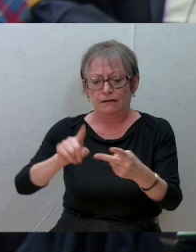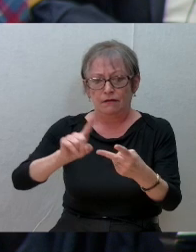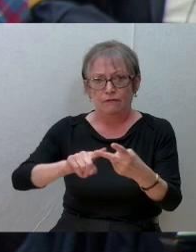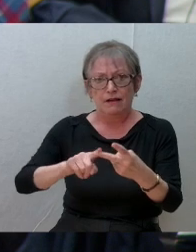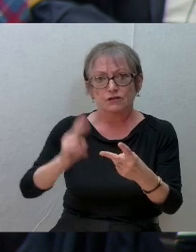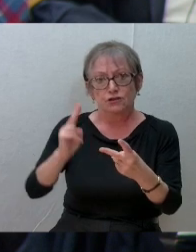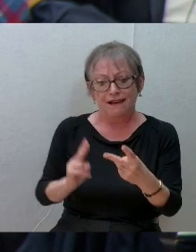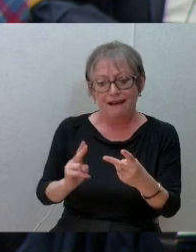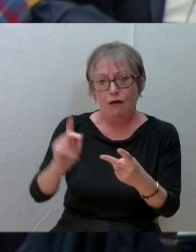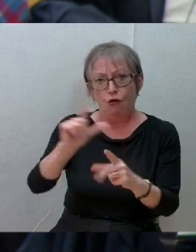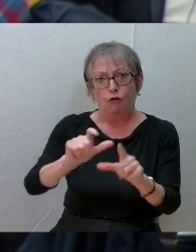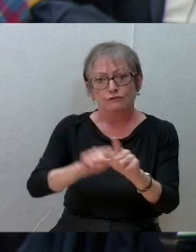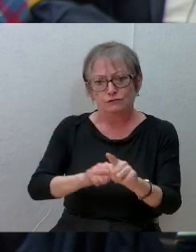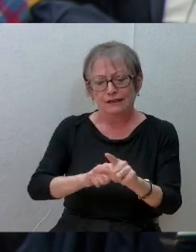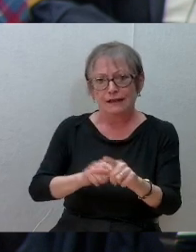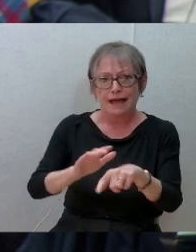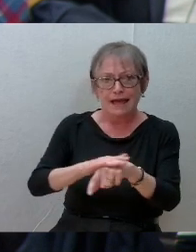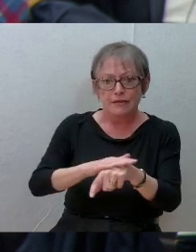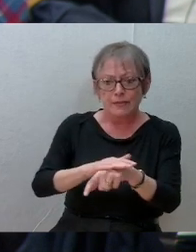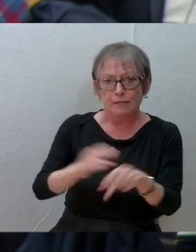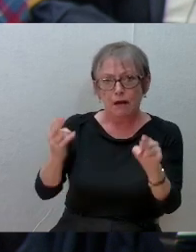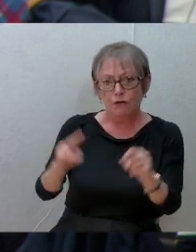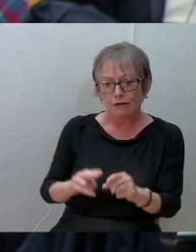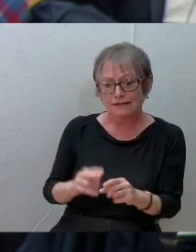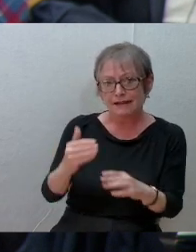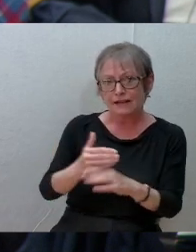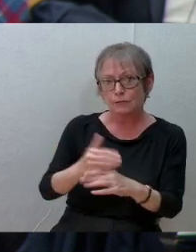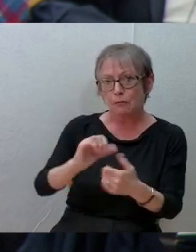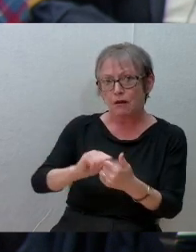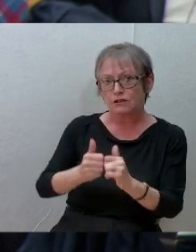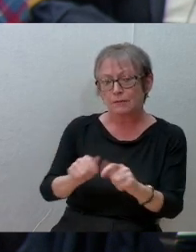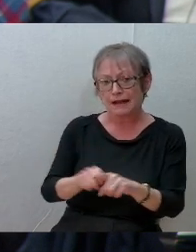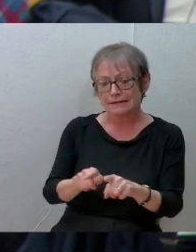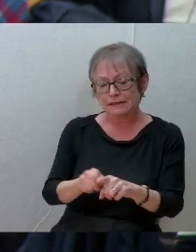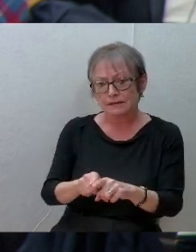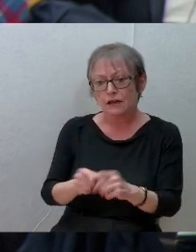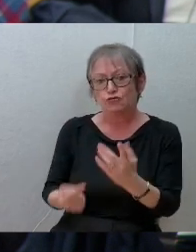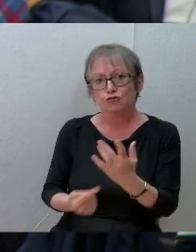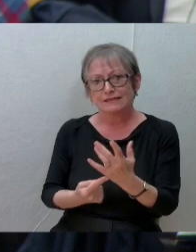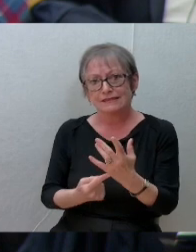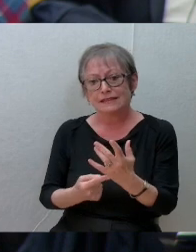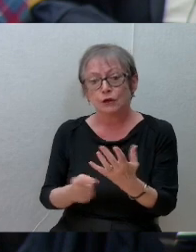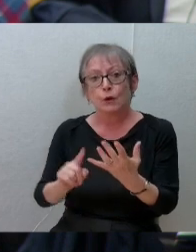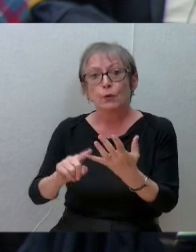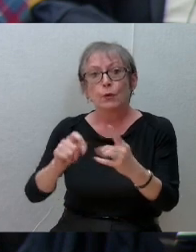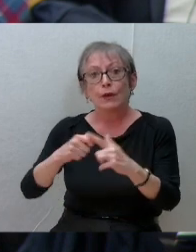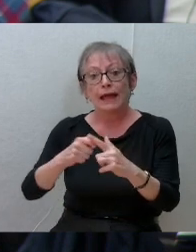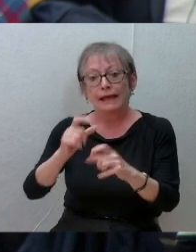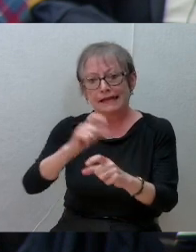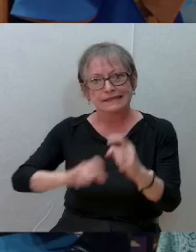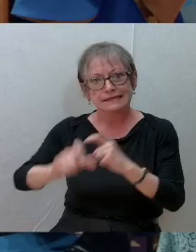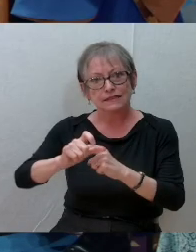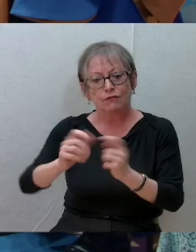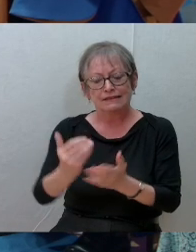Coventry Ethnic Minorities Action Partnership, and as chair and later trustee of the UK City of